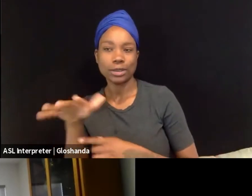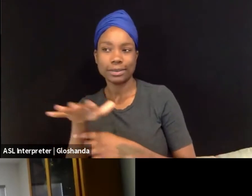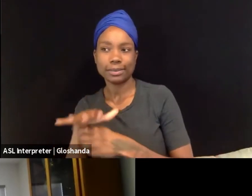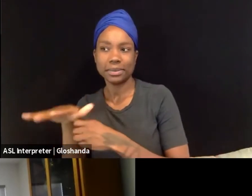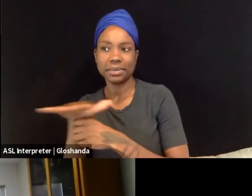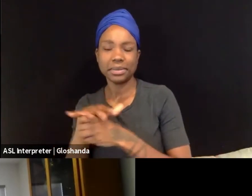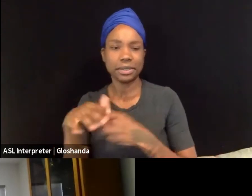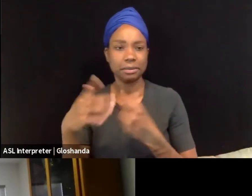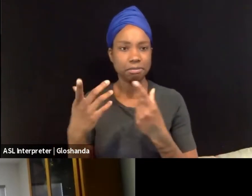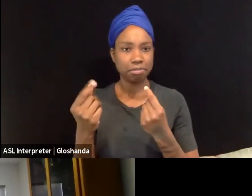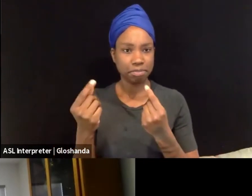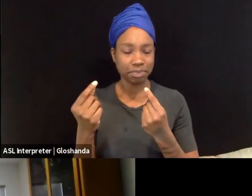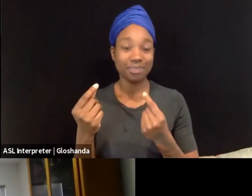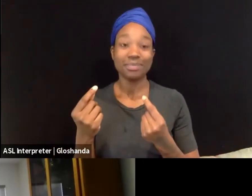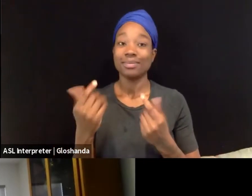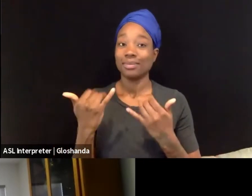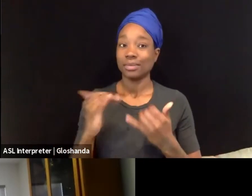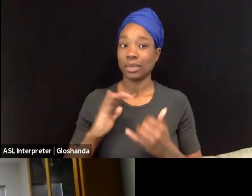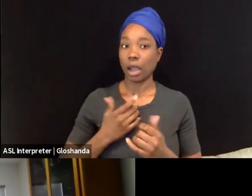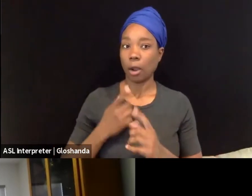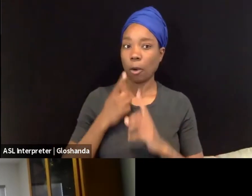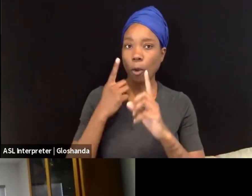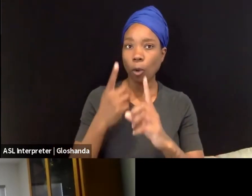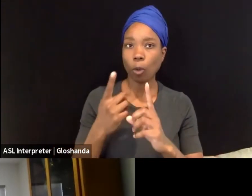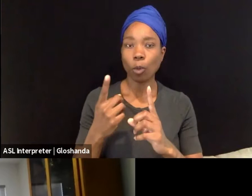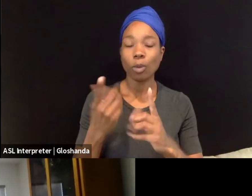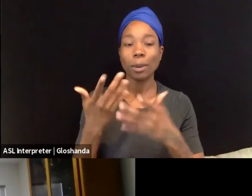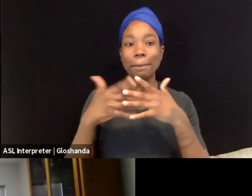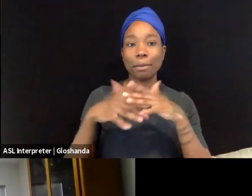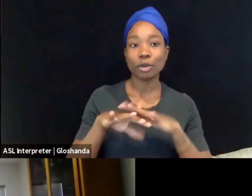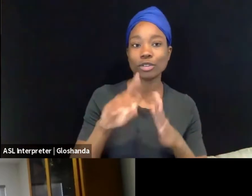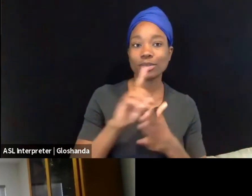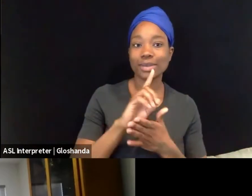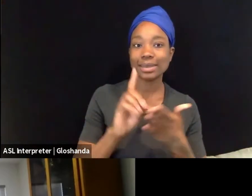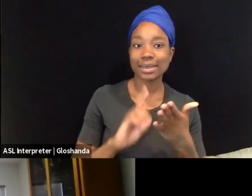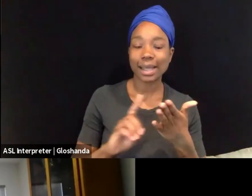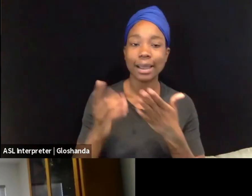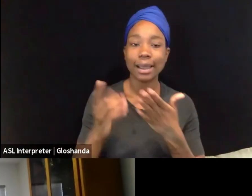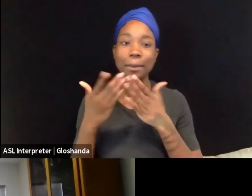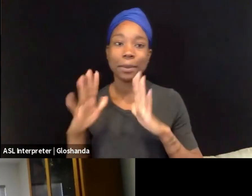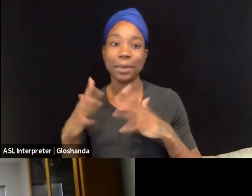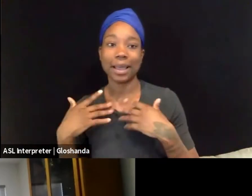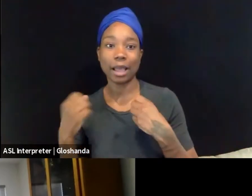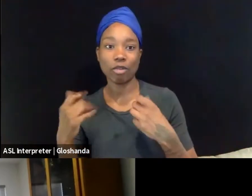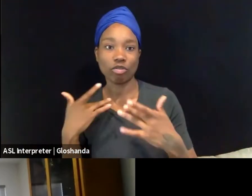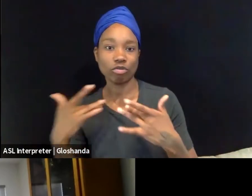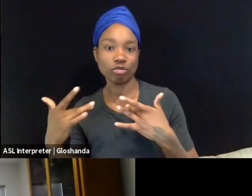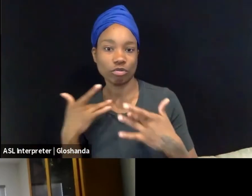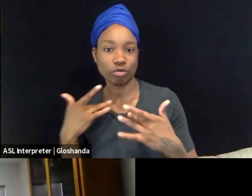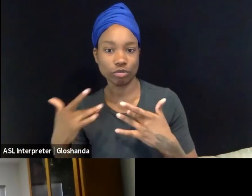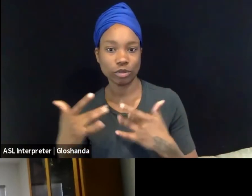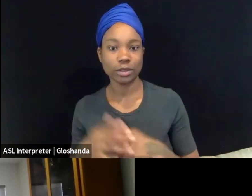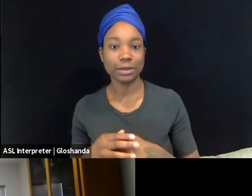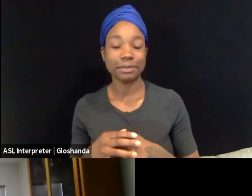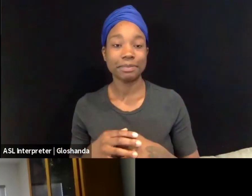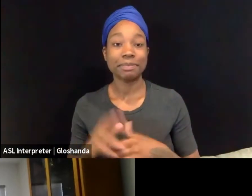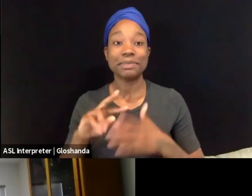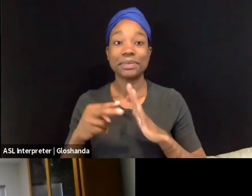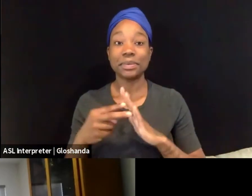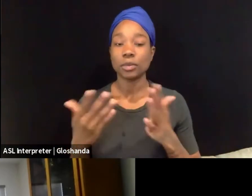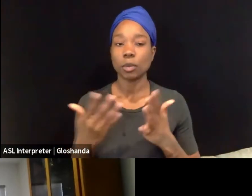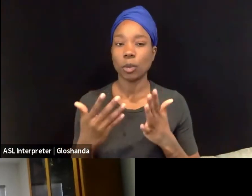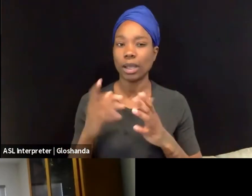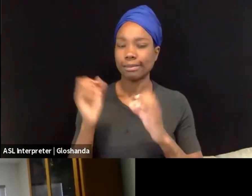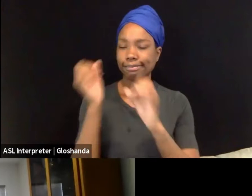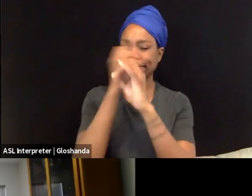to merge design and public health concerns. That is to imagine how we can make living